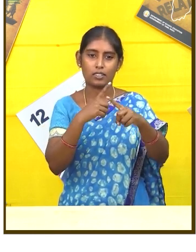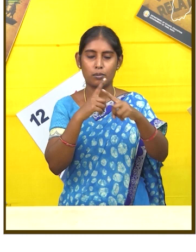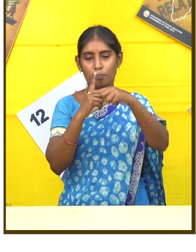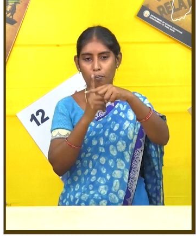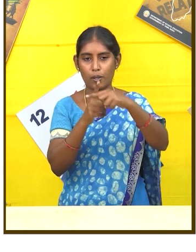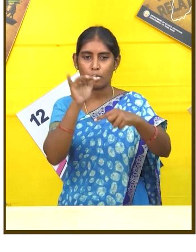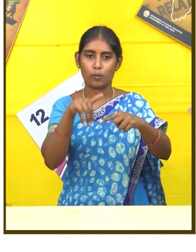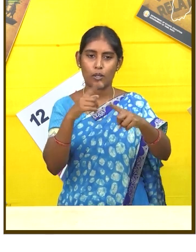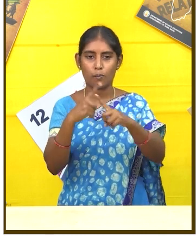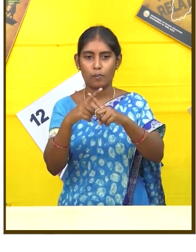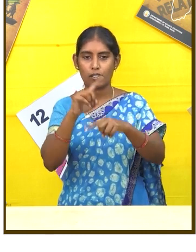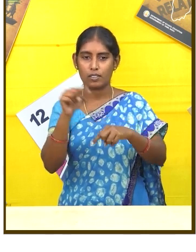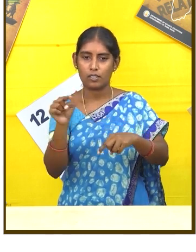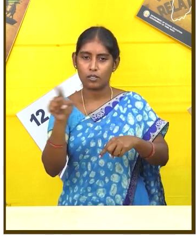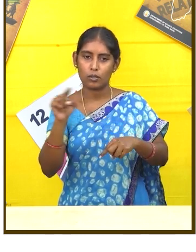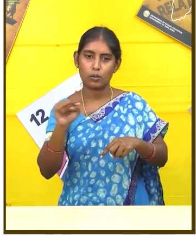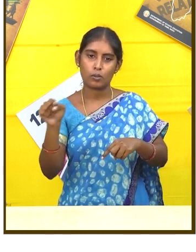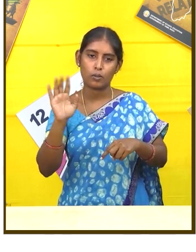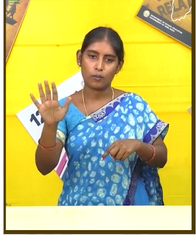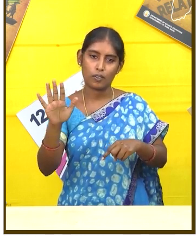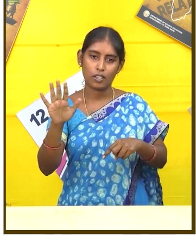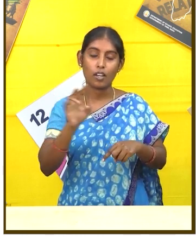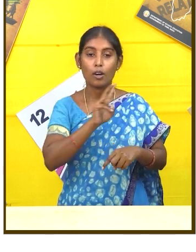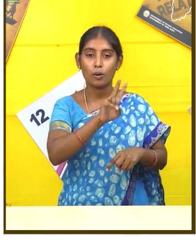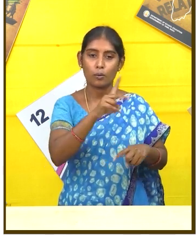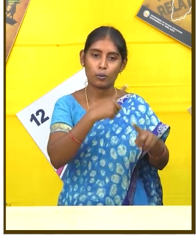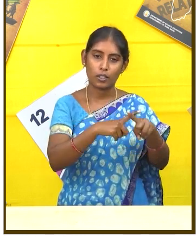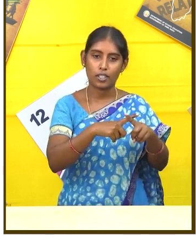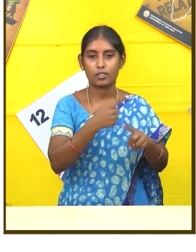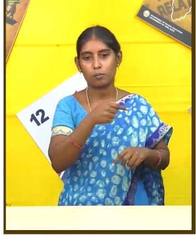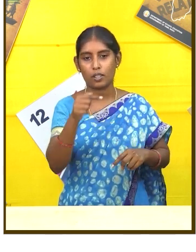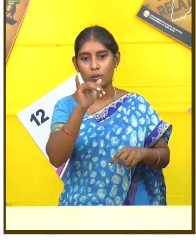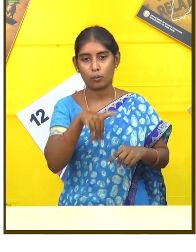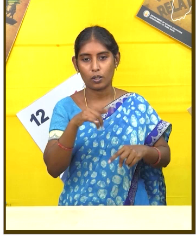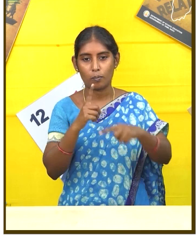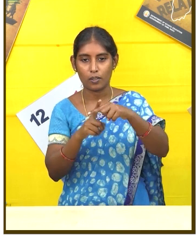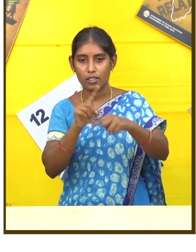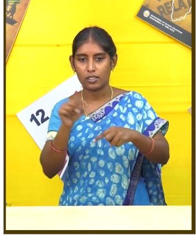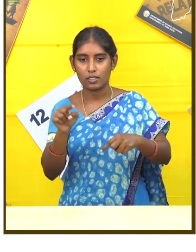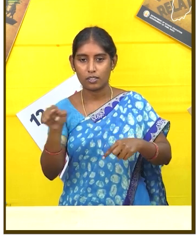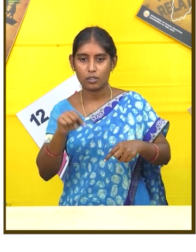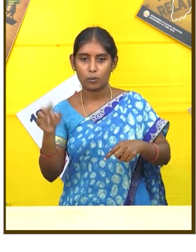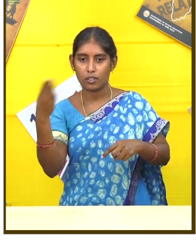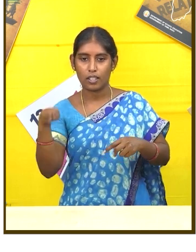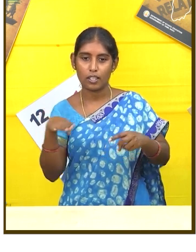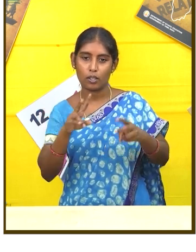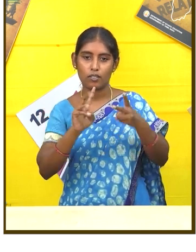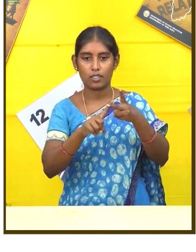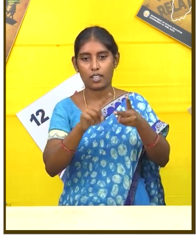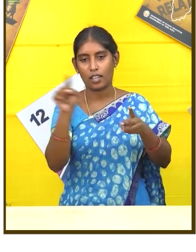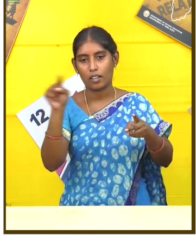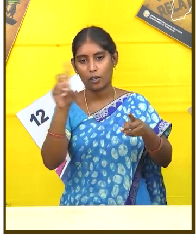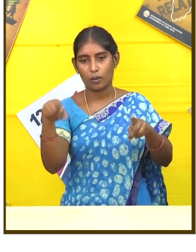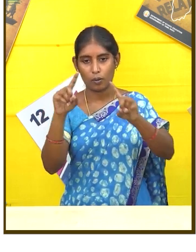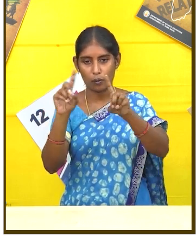plus y plus z equal to 5 is the first equation. Then 2x minus y plus z equal to 9, second equation.